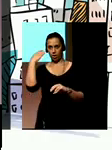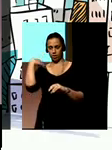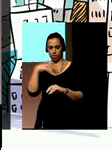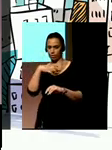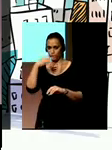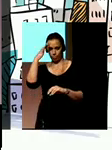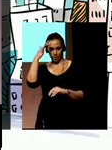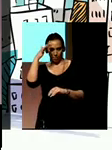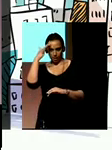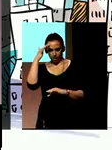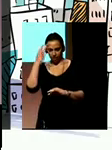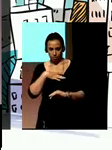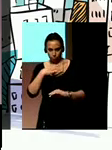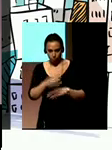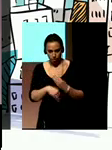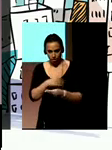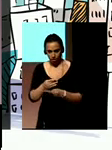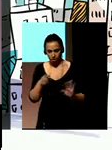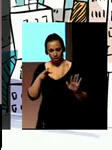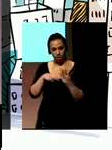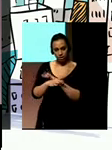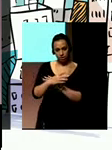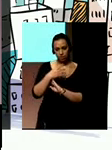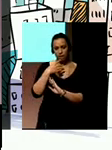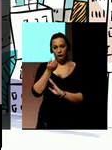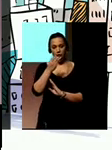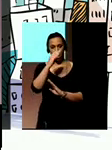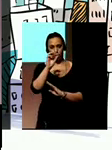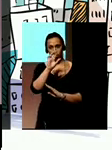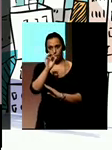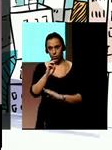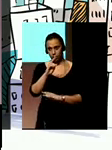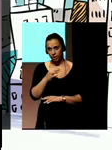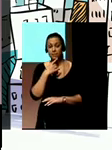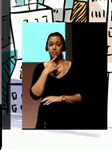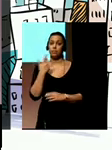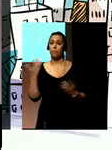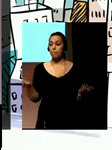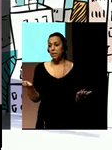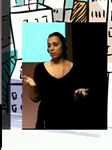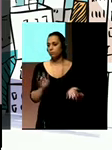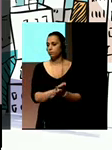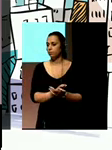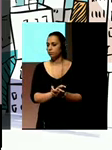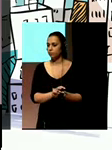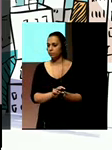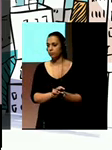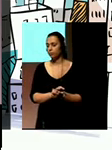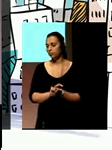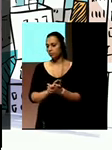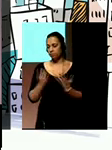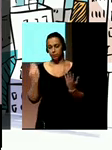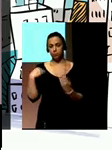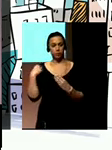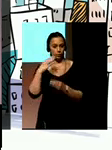this Acropolis accessible. But this big promise was given for the Olympic Games, and that was the